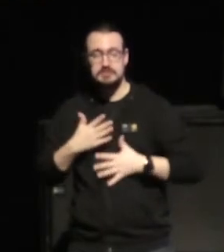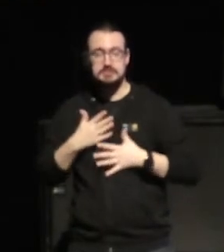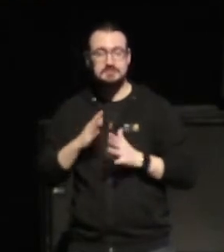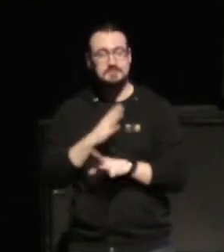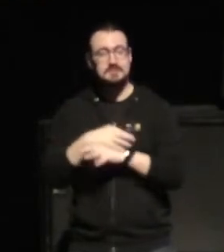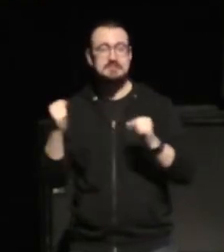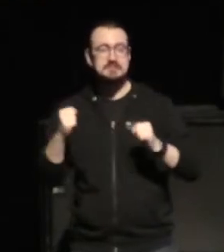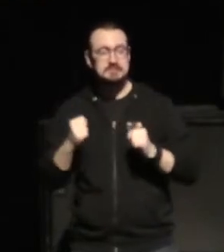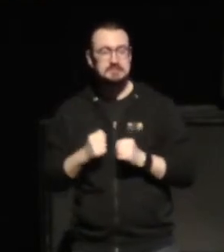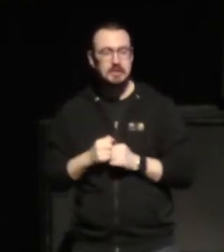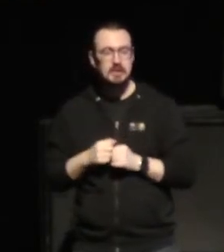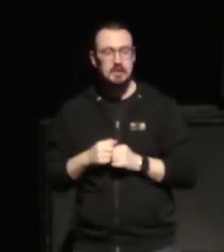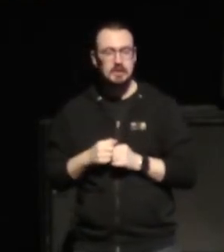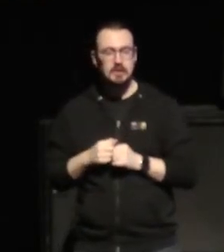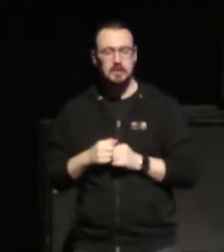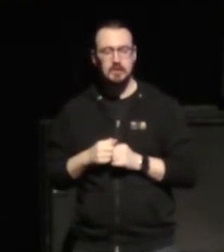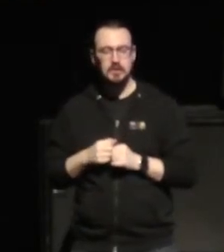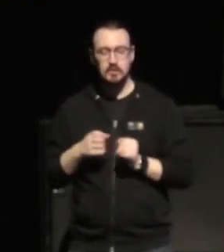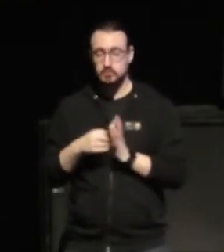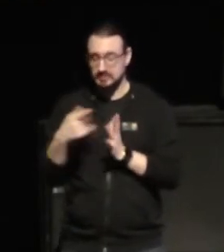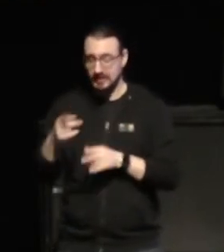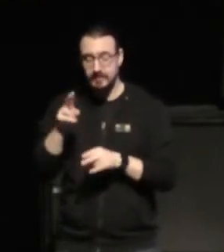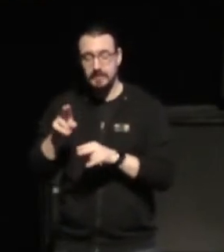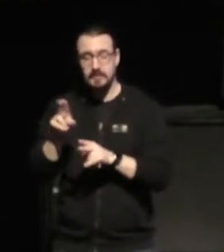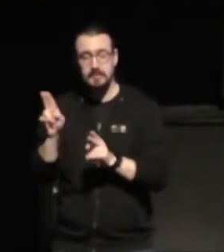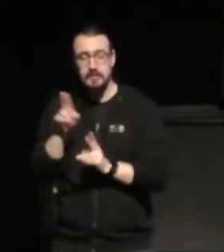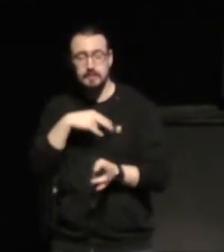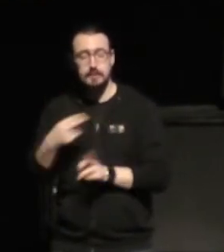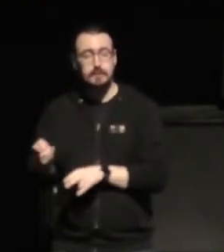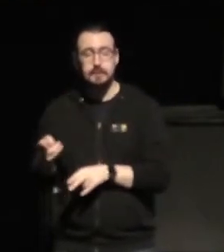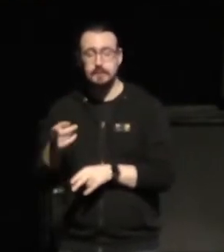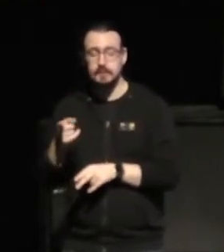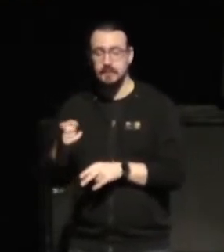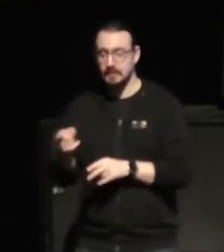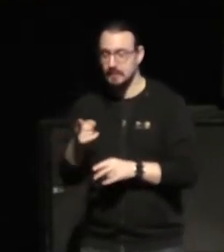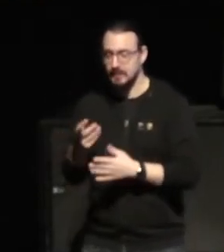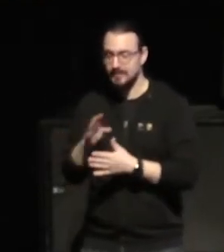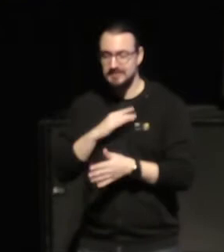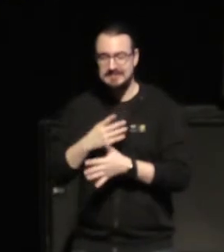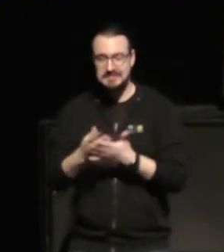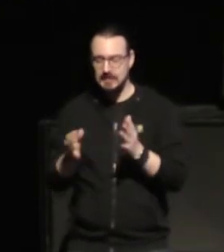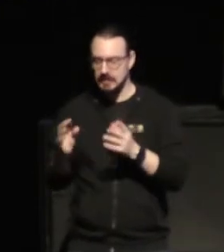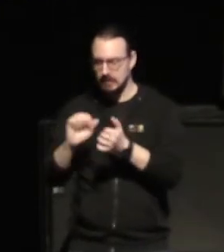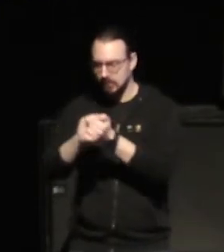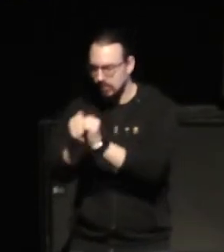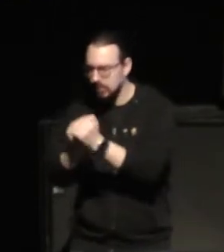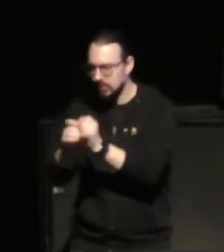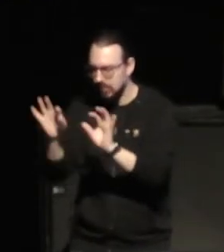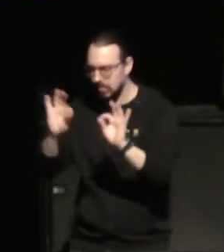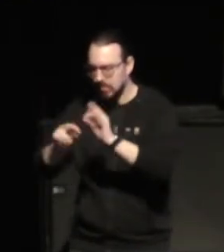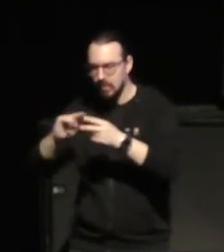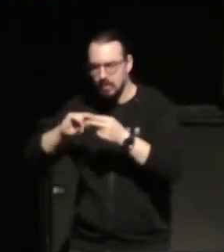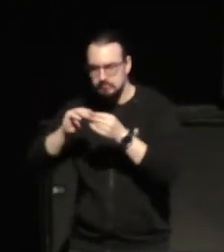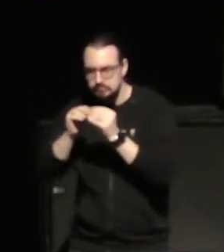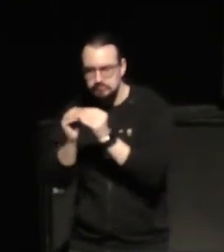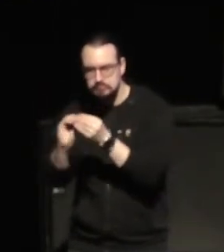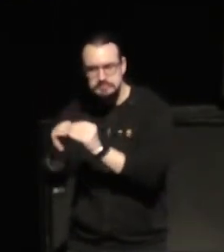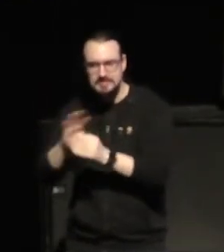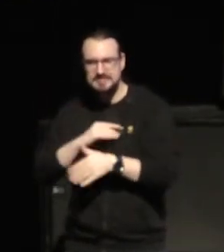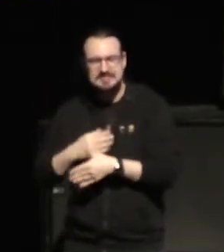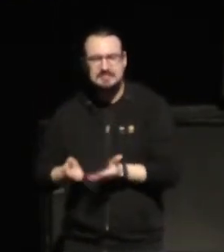healthy. Because they are natural. They don't suffer any kind of modification and